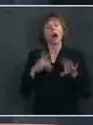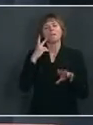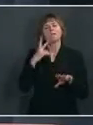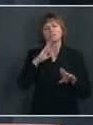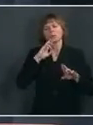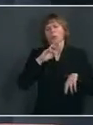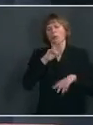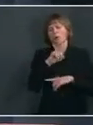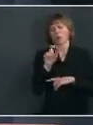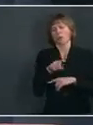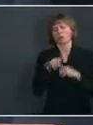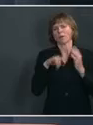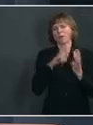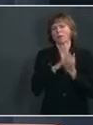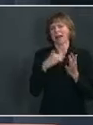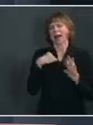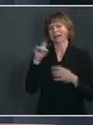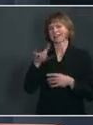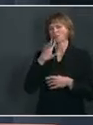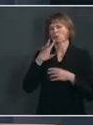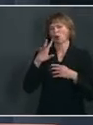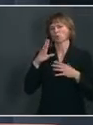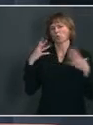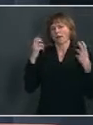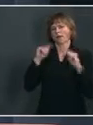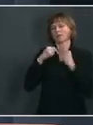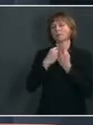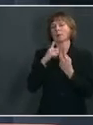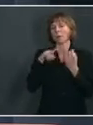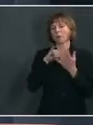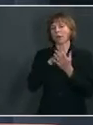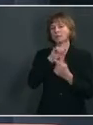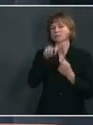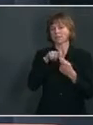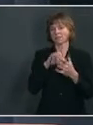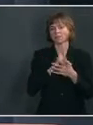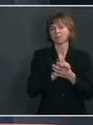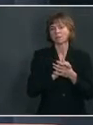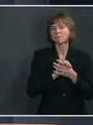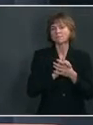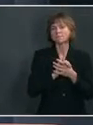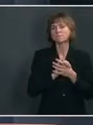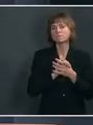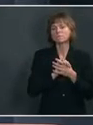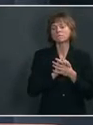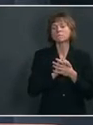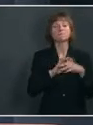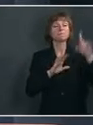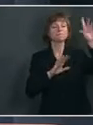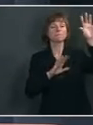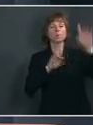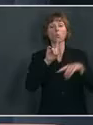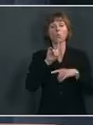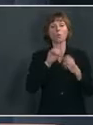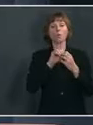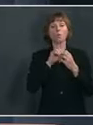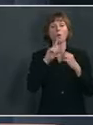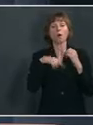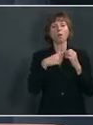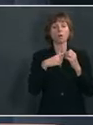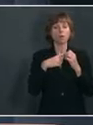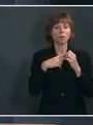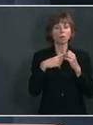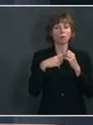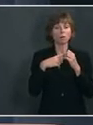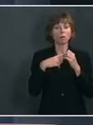and questions about that. I'll have to talk to our health team about that specifically. Can Can I ask one more about the travel restrictions?